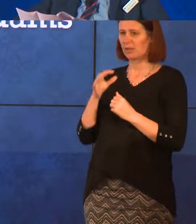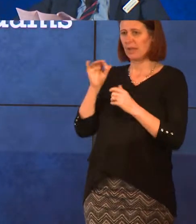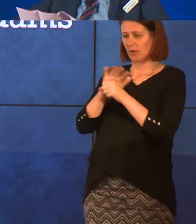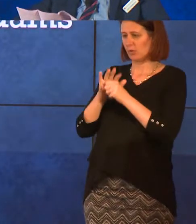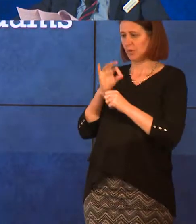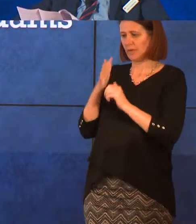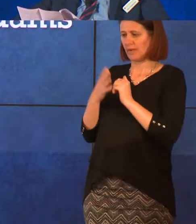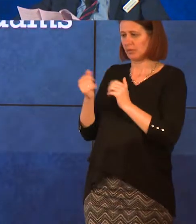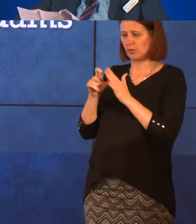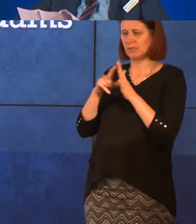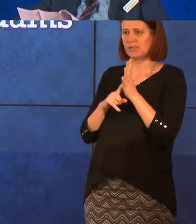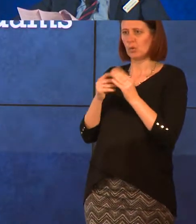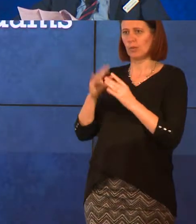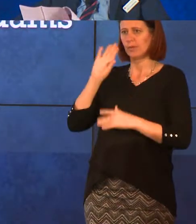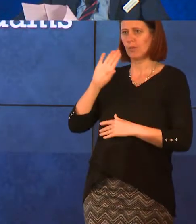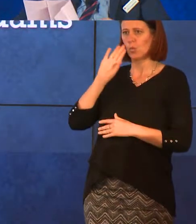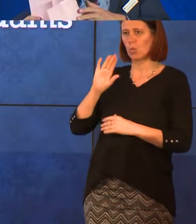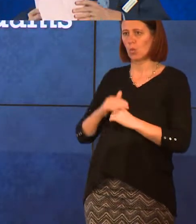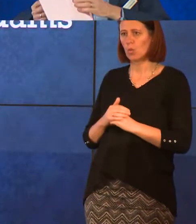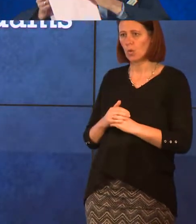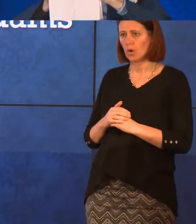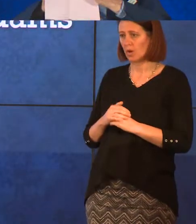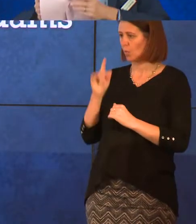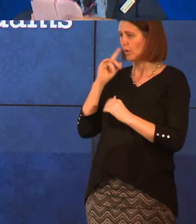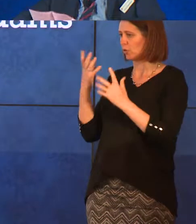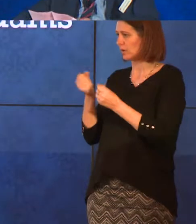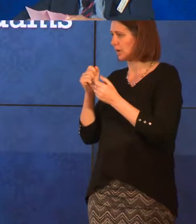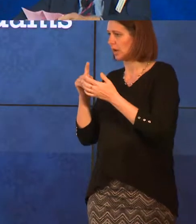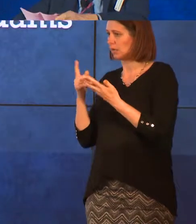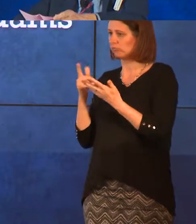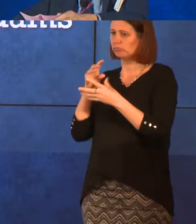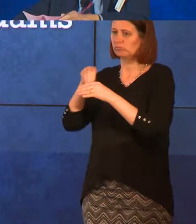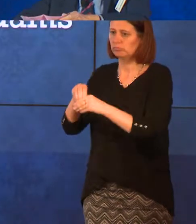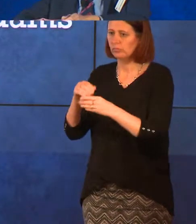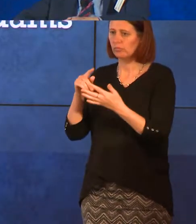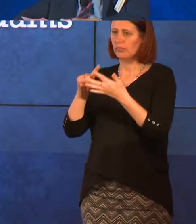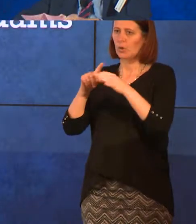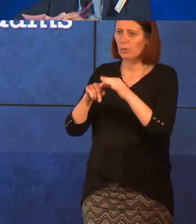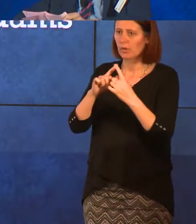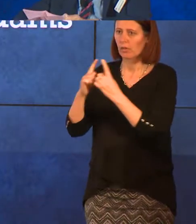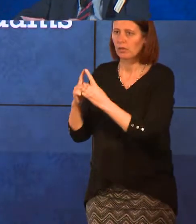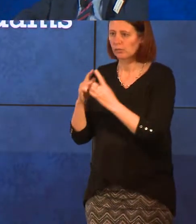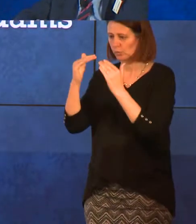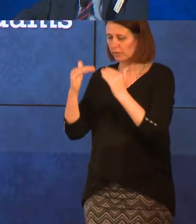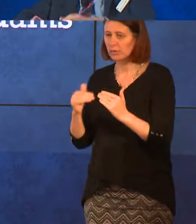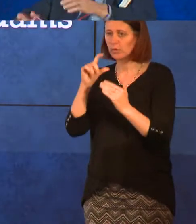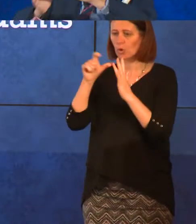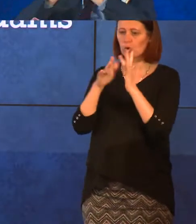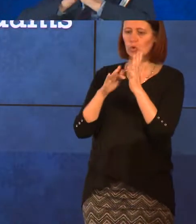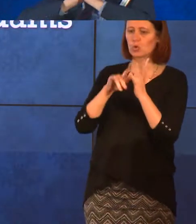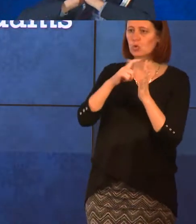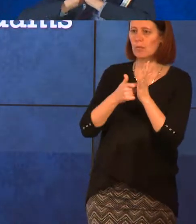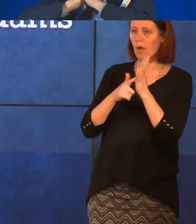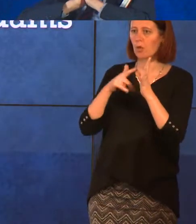So, when you get an equipment or any sort of service, there's all the standard sort of consumer law